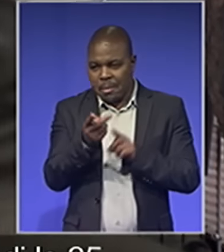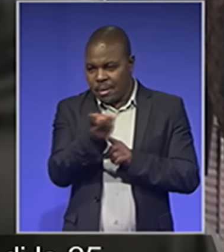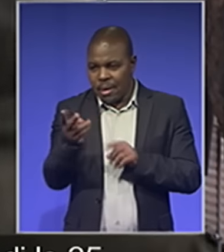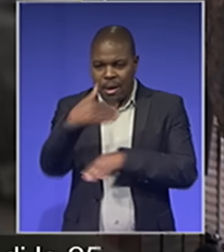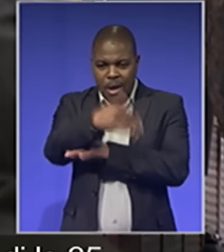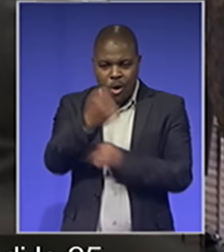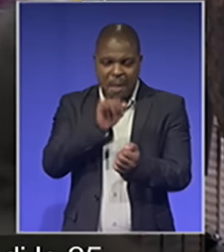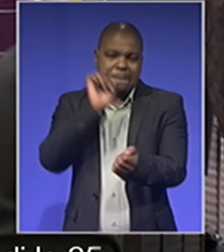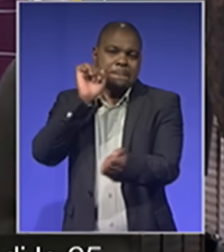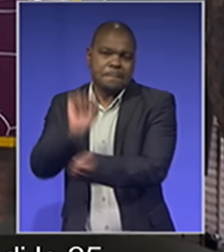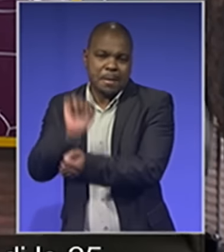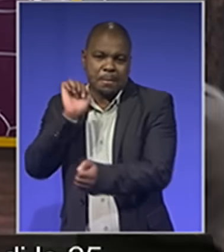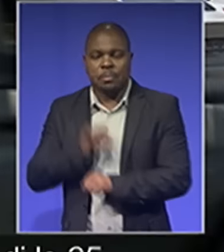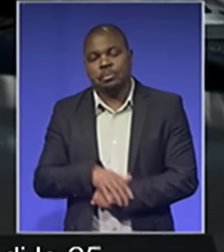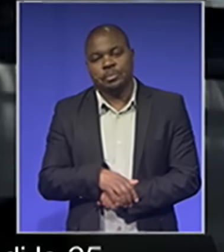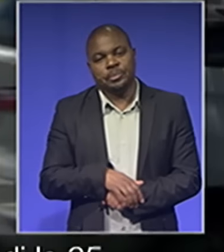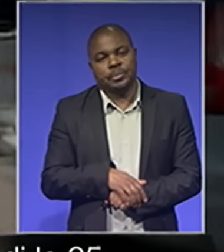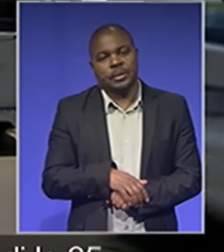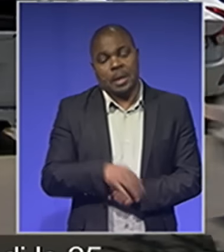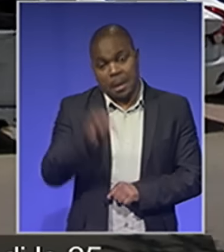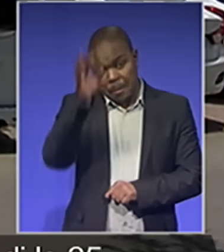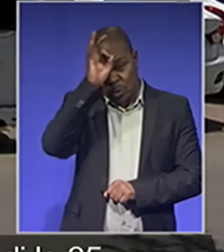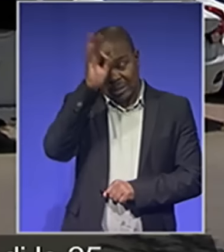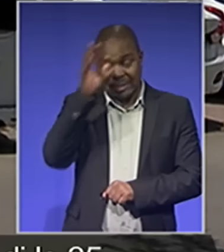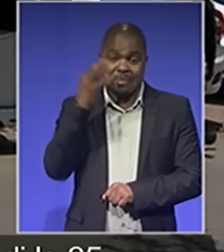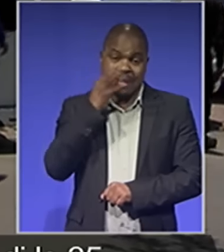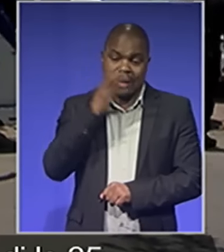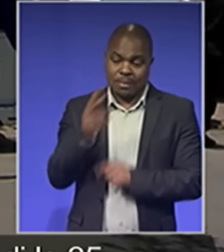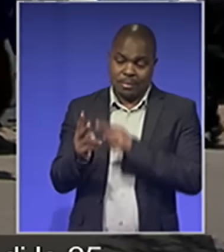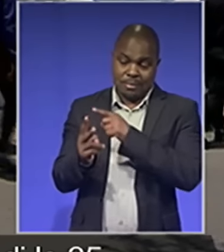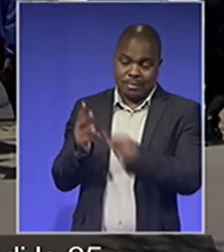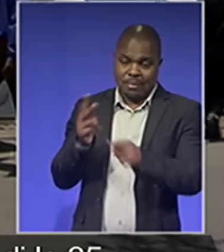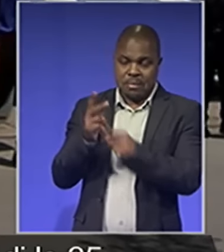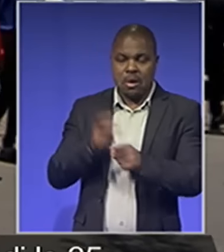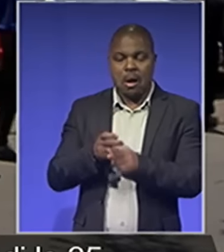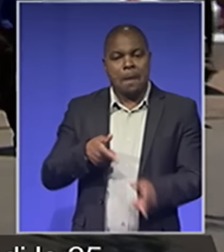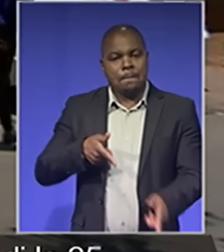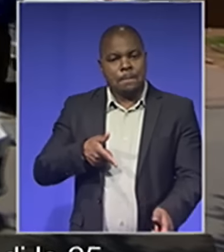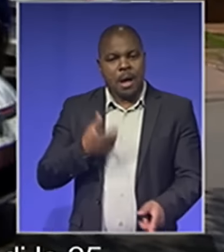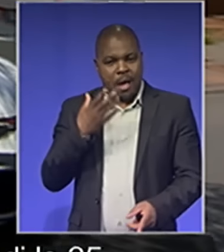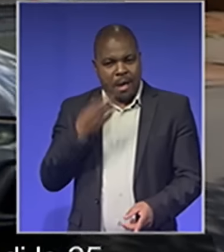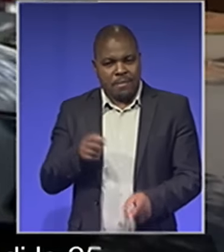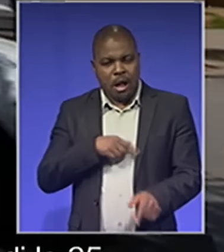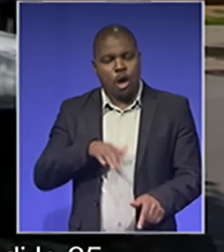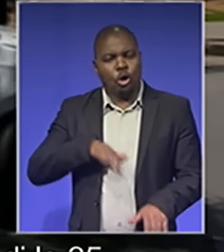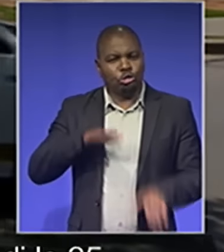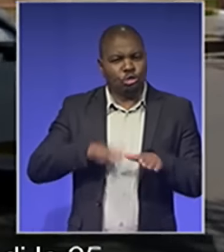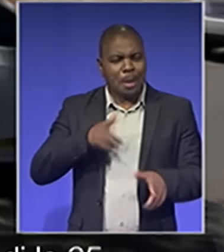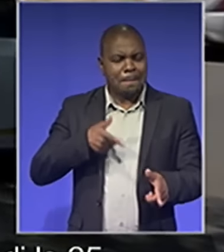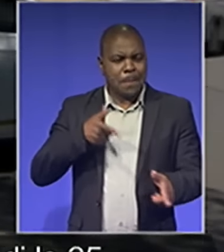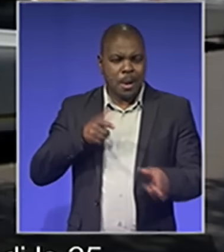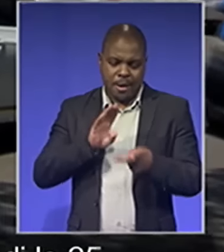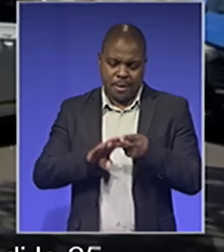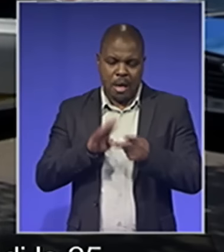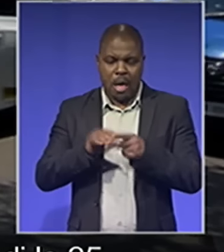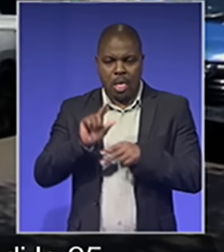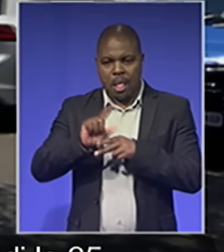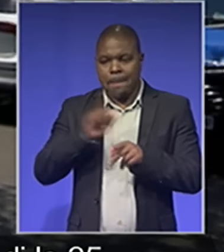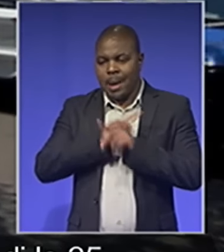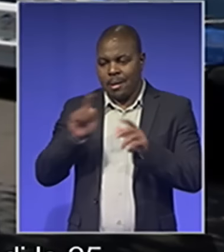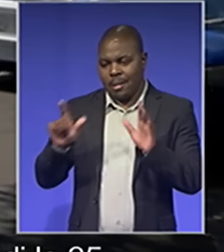ga kgotlatshekelo. Mapodisi a bega fa ba ne ba tshotse ditlhobolo tse pedi tsa semi-automatic le matlhatlhela ntle